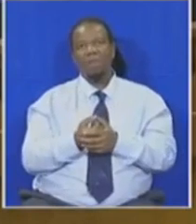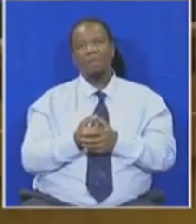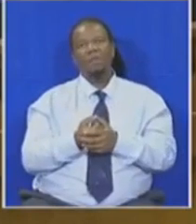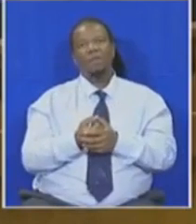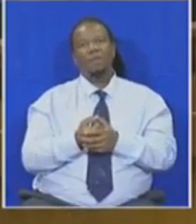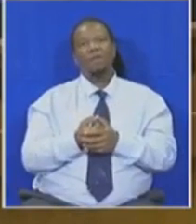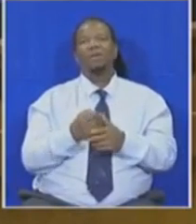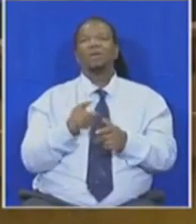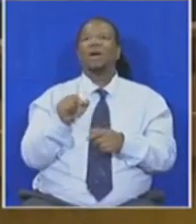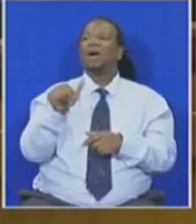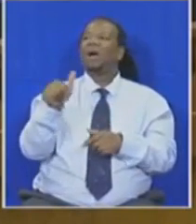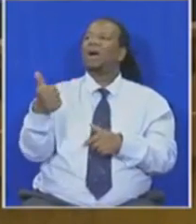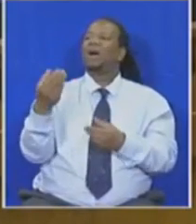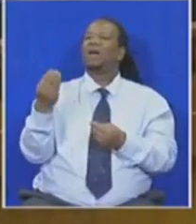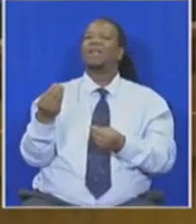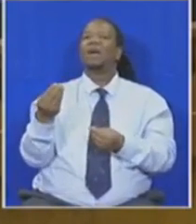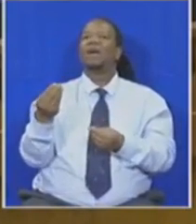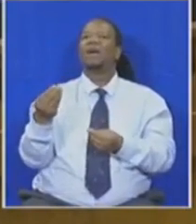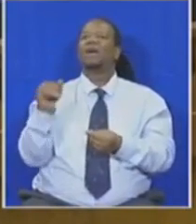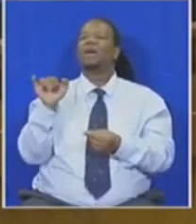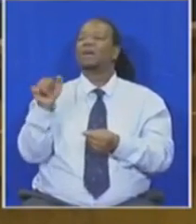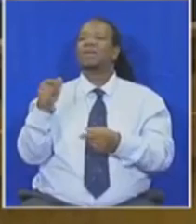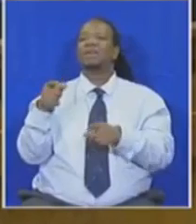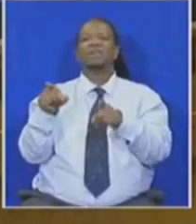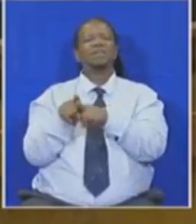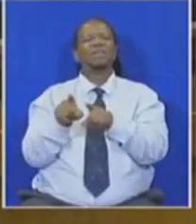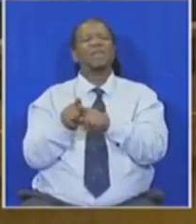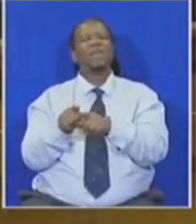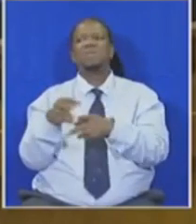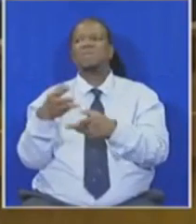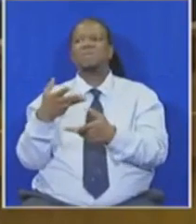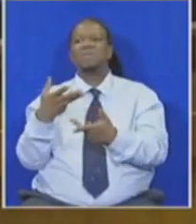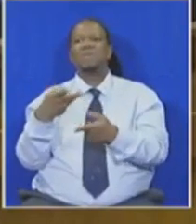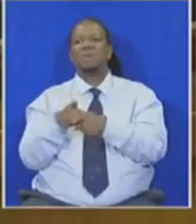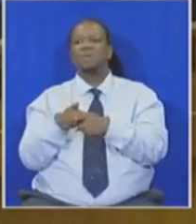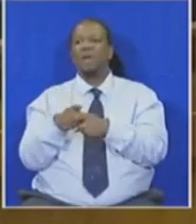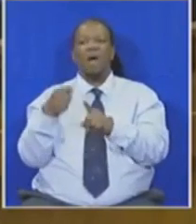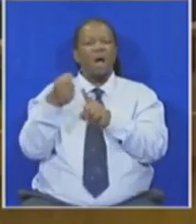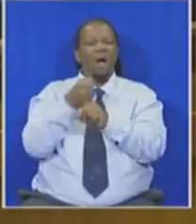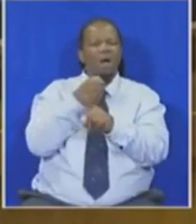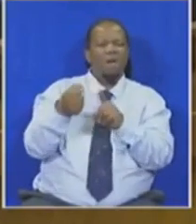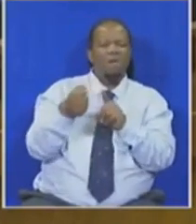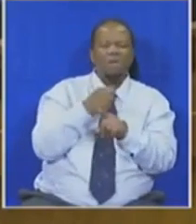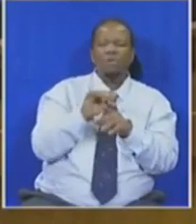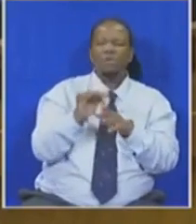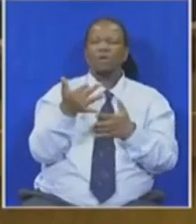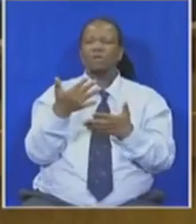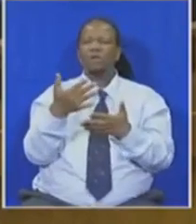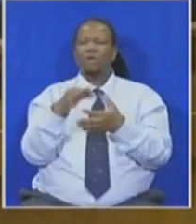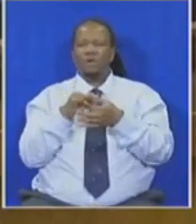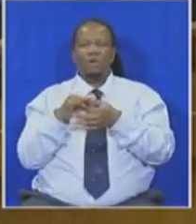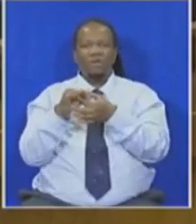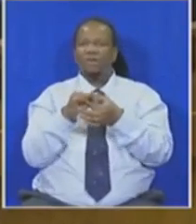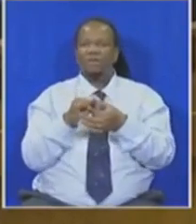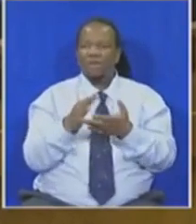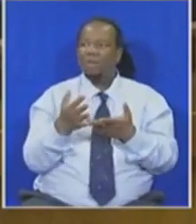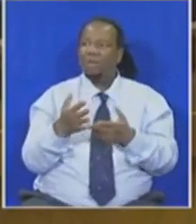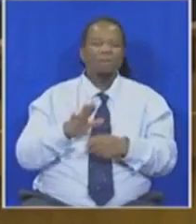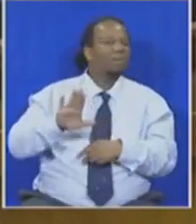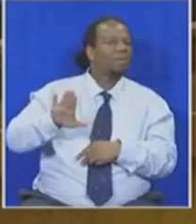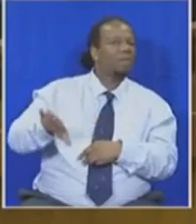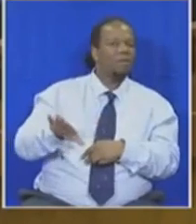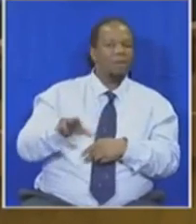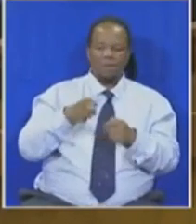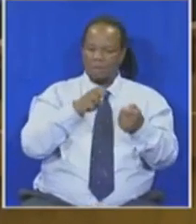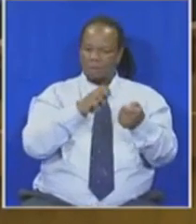battered spouse in an abusive relationship, just carries on regardless, continuously turning away from dealing with the problem or trying